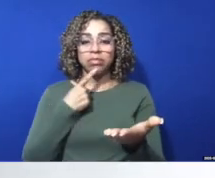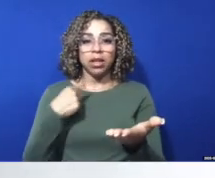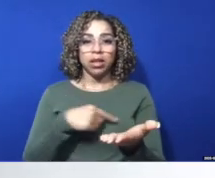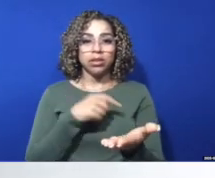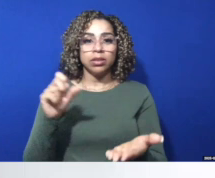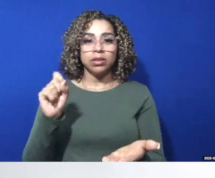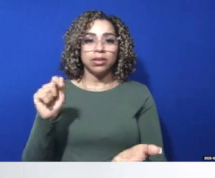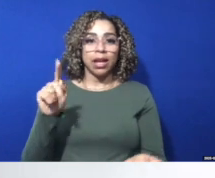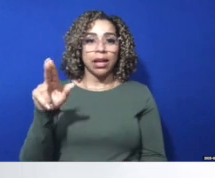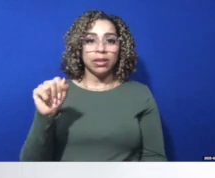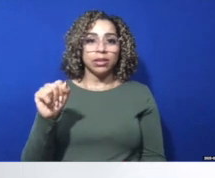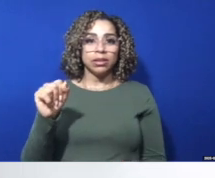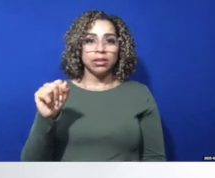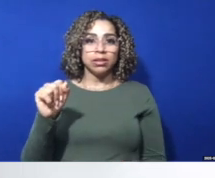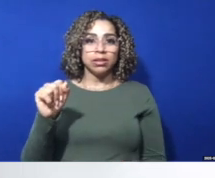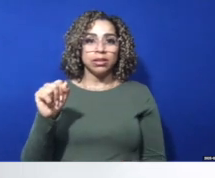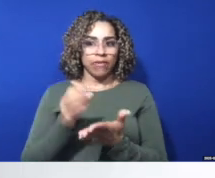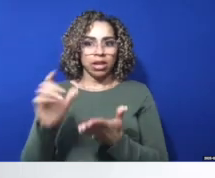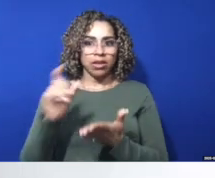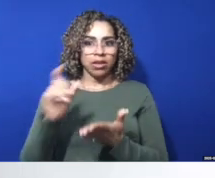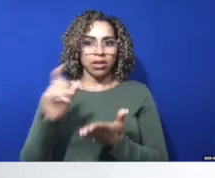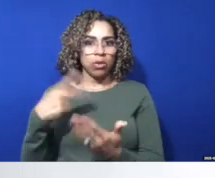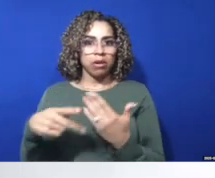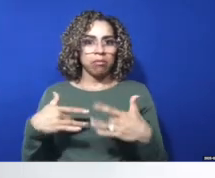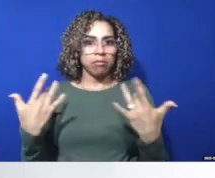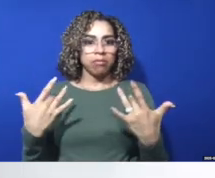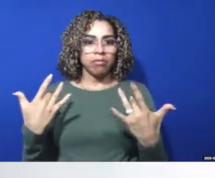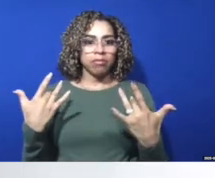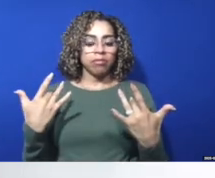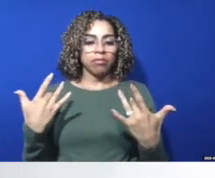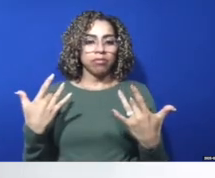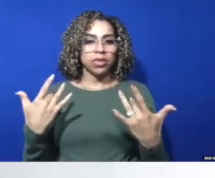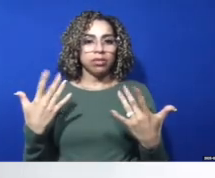the funding stands for that program and maybe